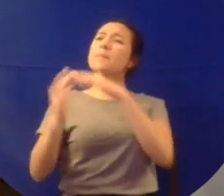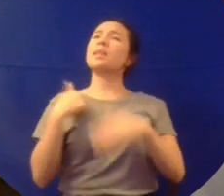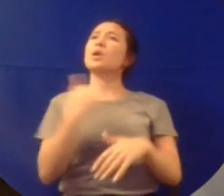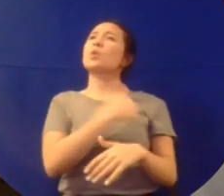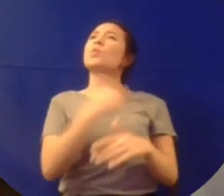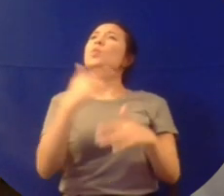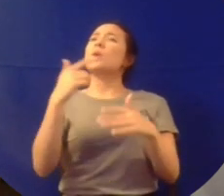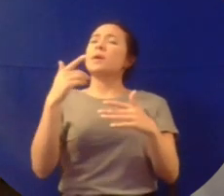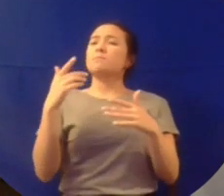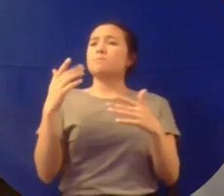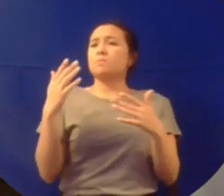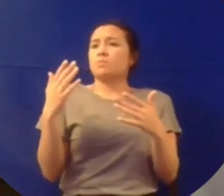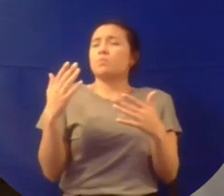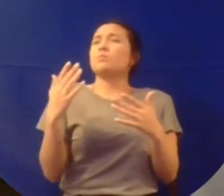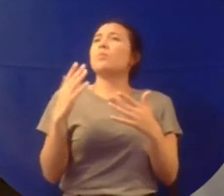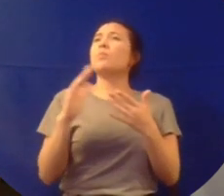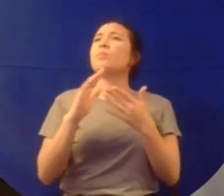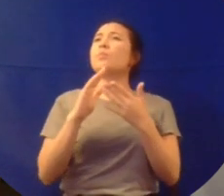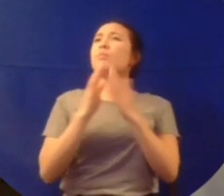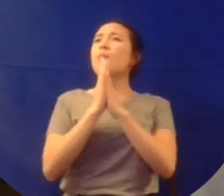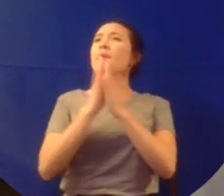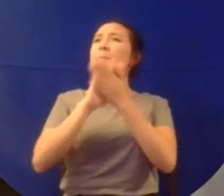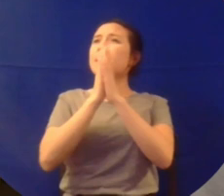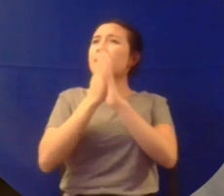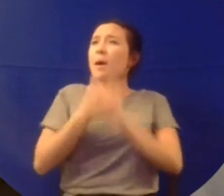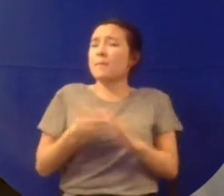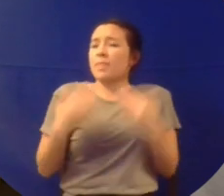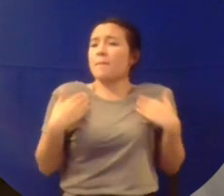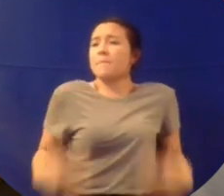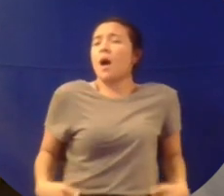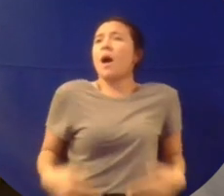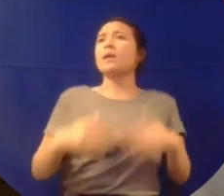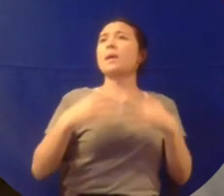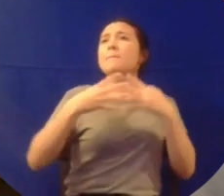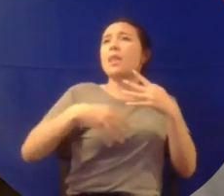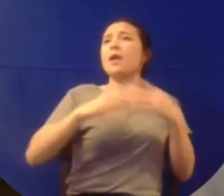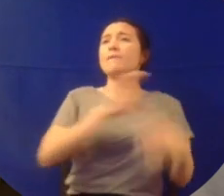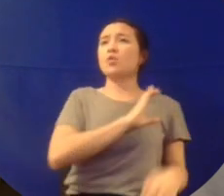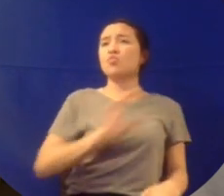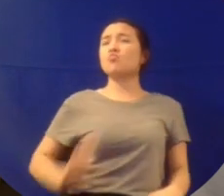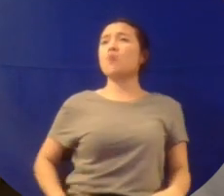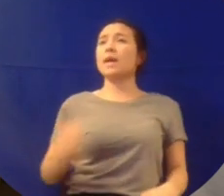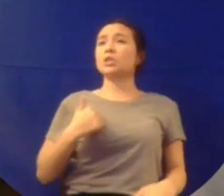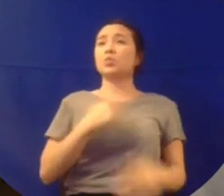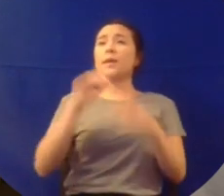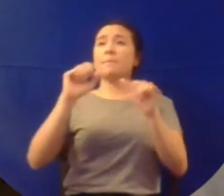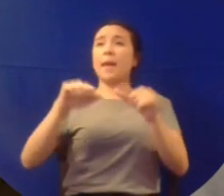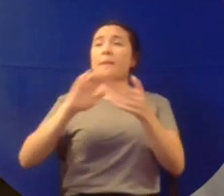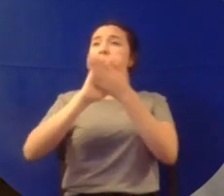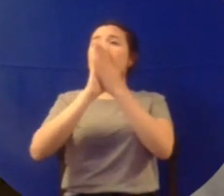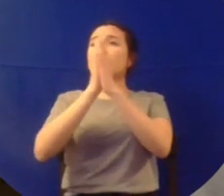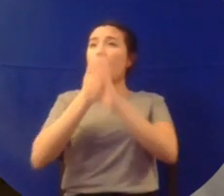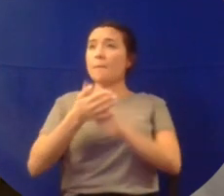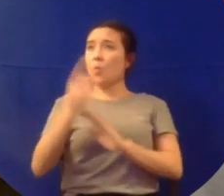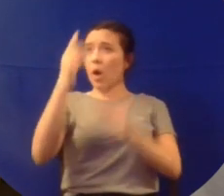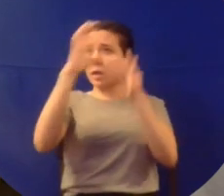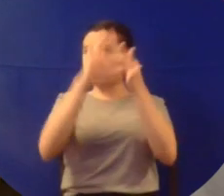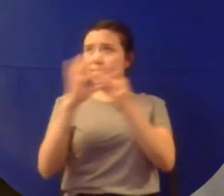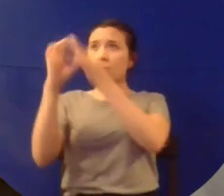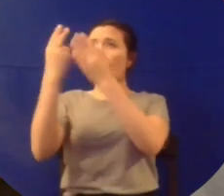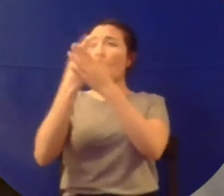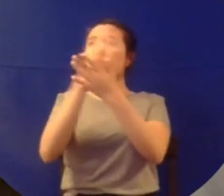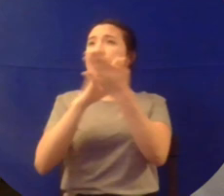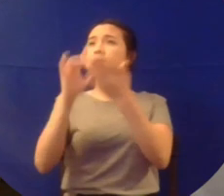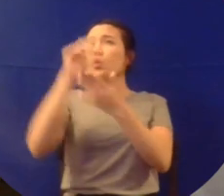to you. Humbly we pray that, partaking of the body and blood of Christ, we may be gathered into one by the